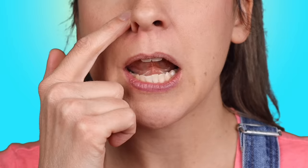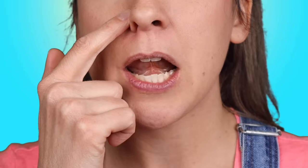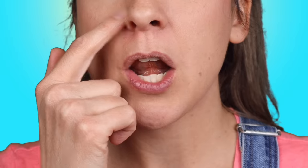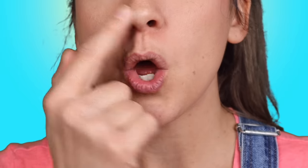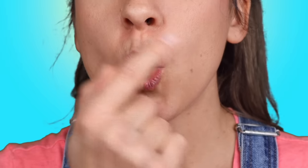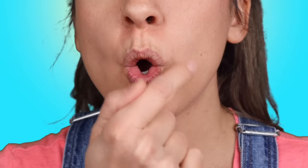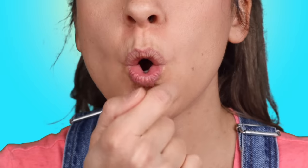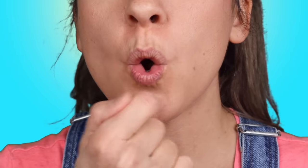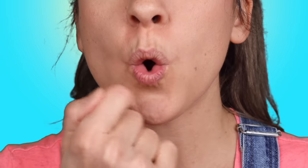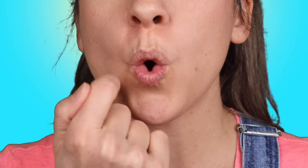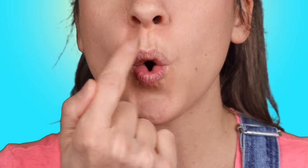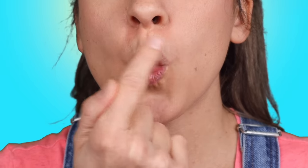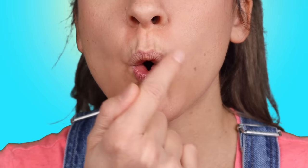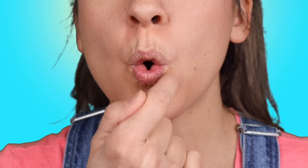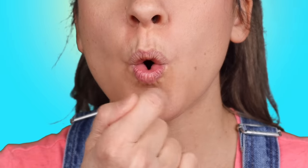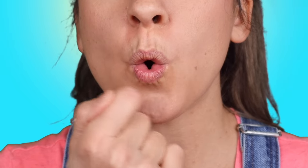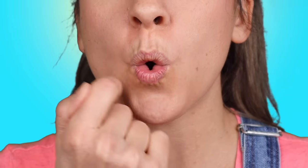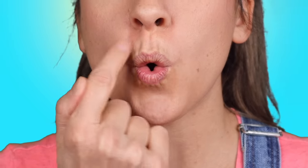No.